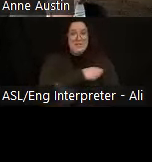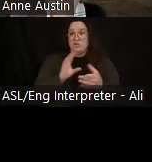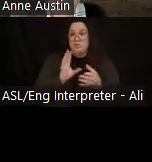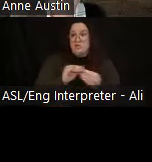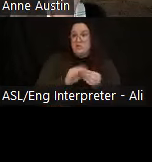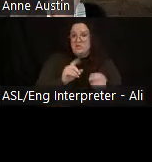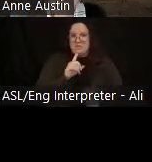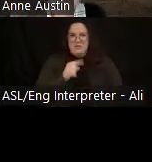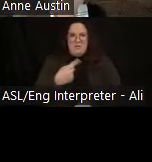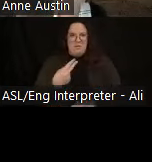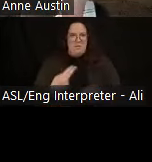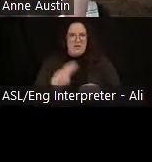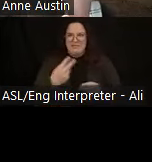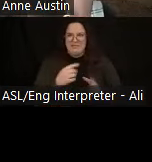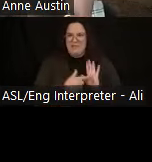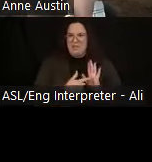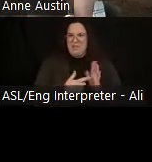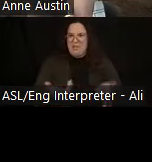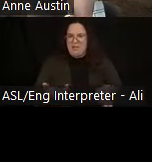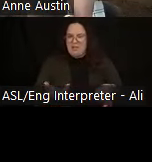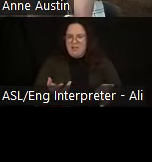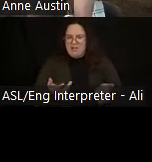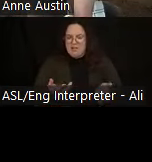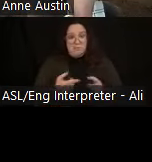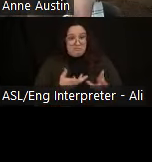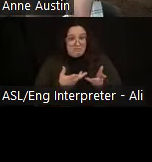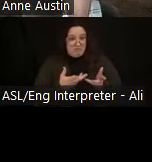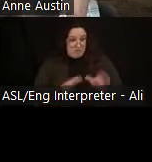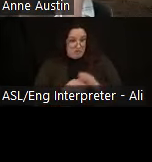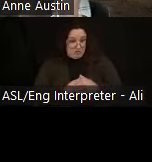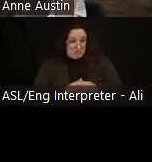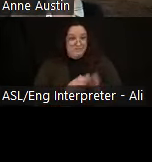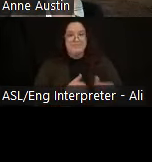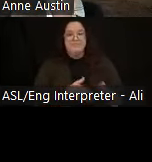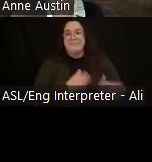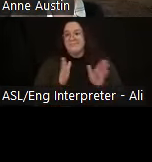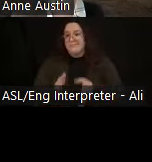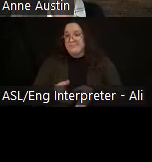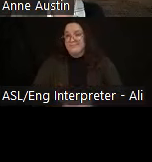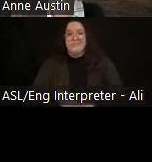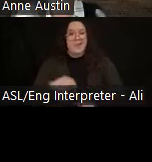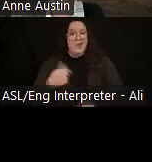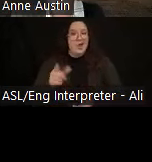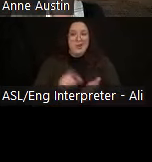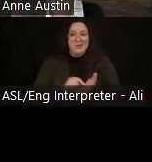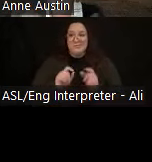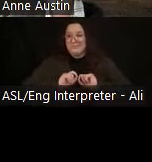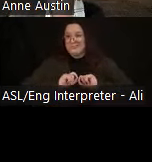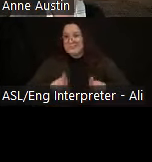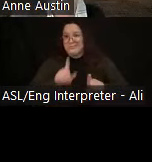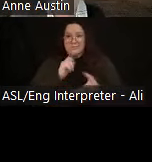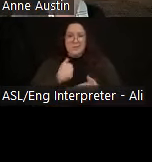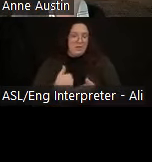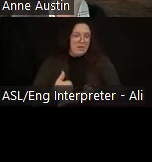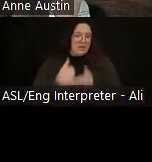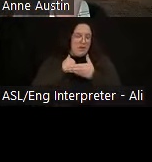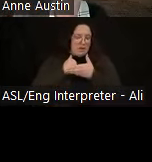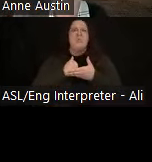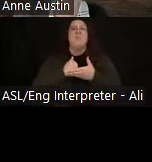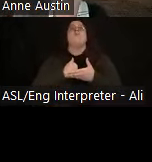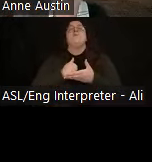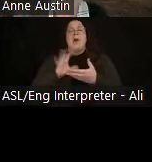example. So after this, we also had a publication that really helped reset our